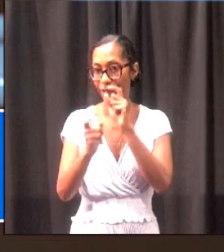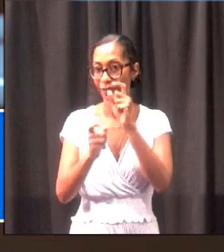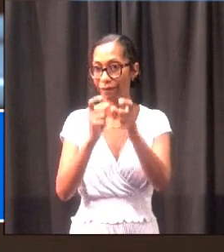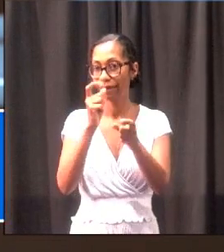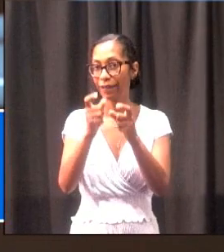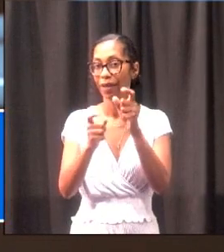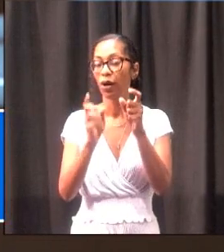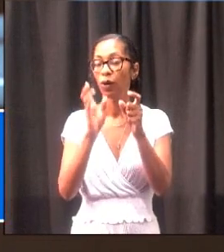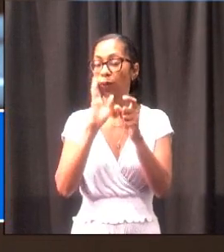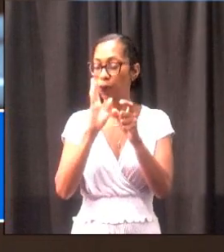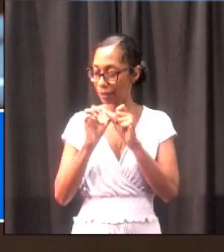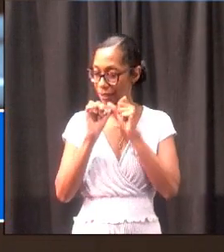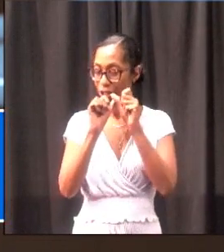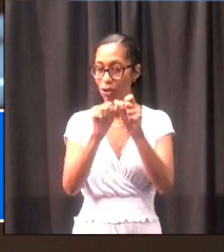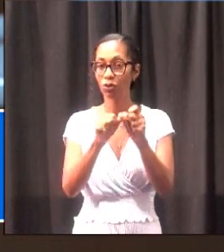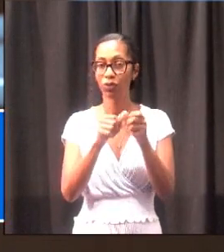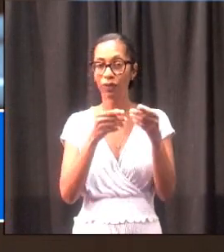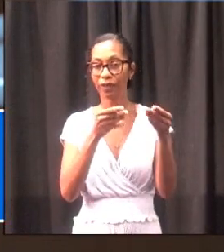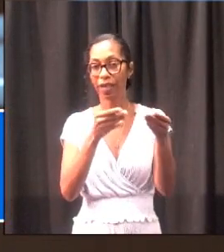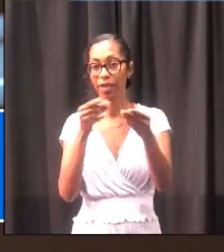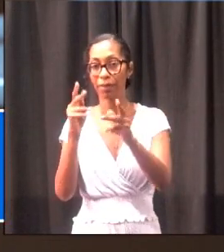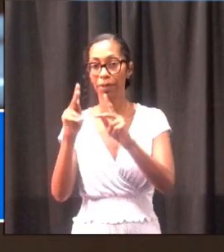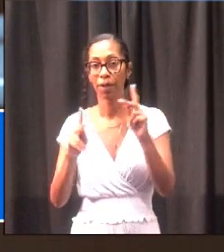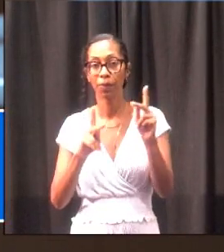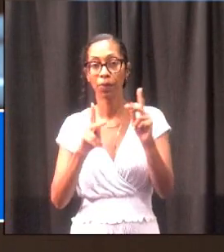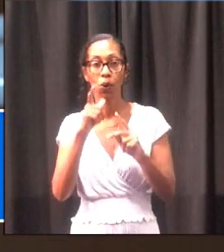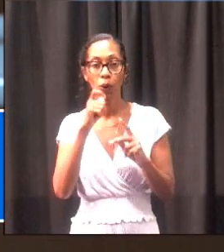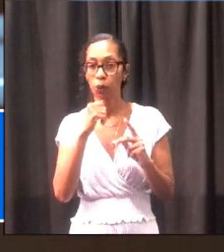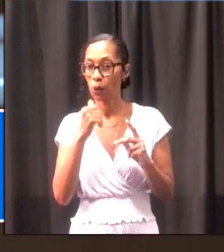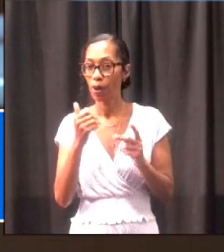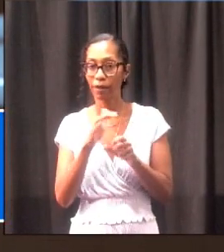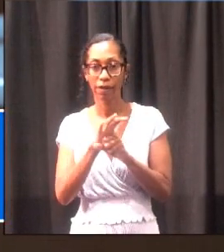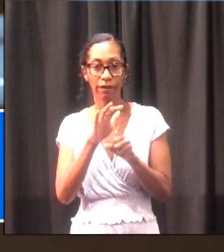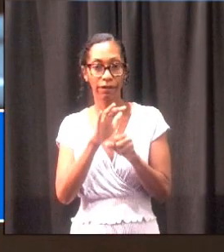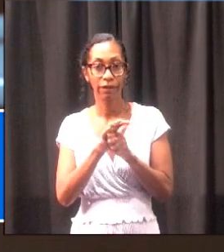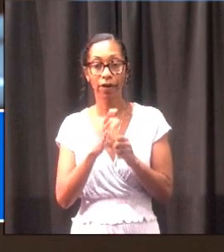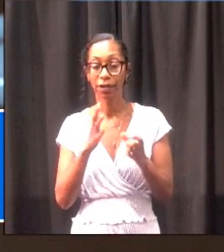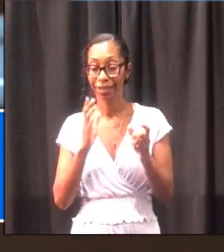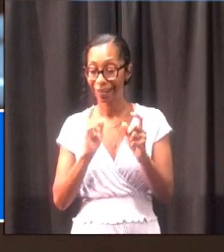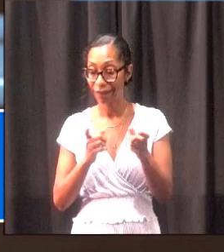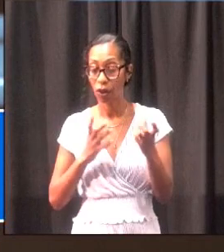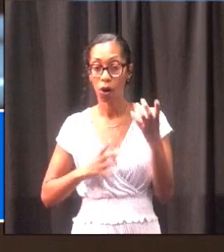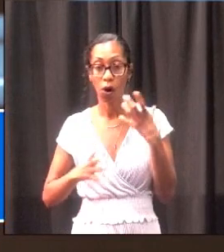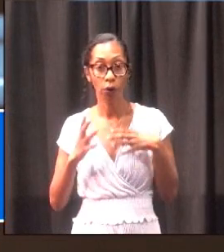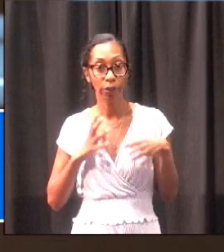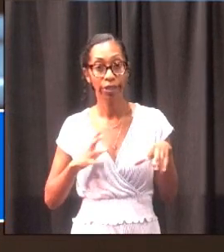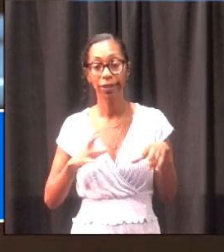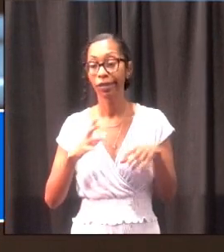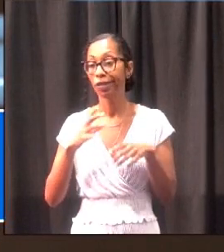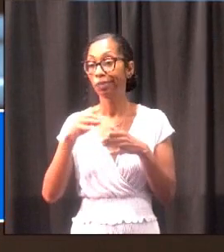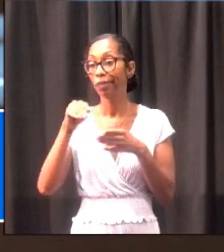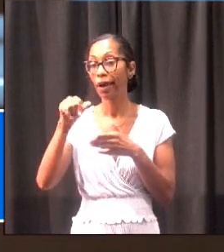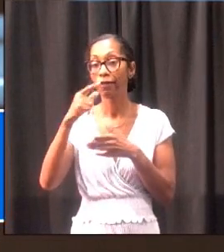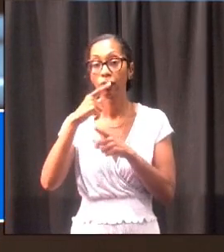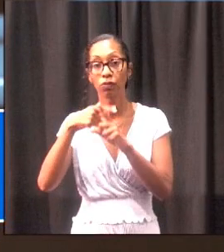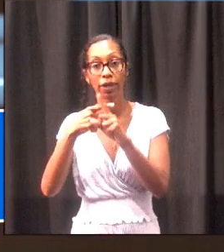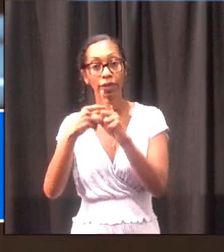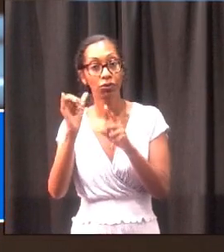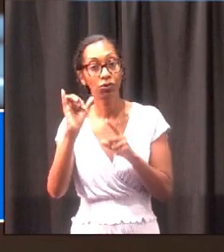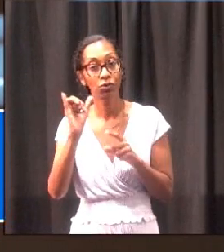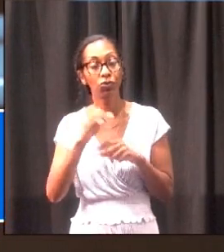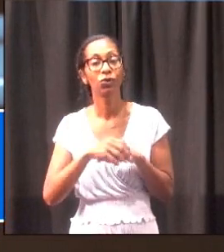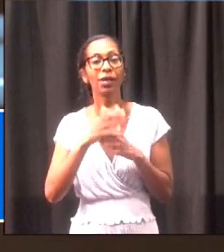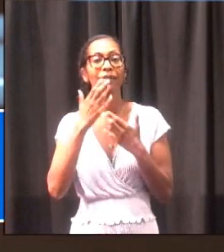to continue to feed those who need to be fed and clothe those that need to be clothed and keep a roof over some people here as we can. And I want to thank